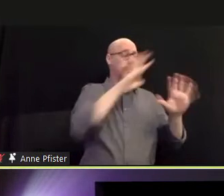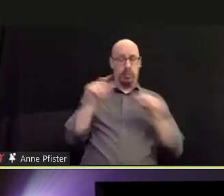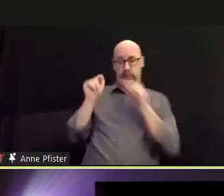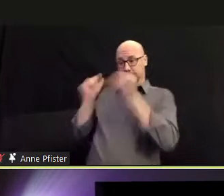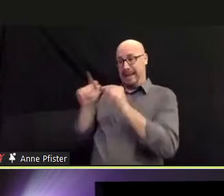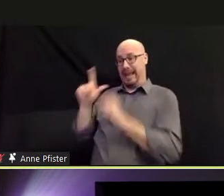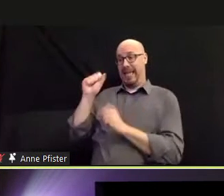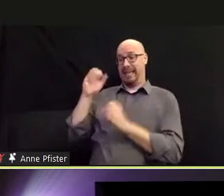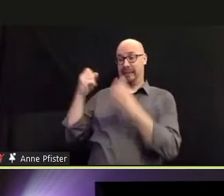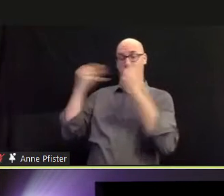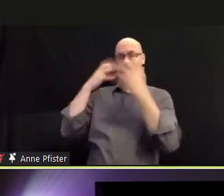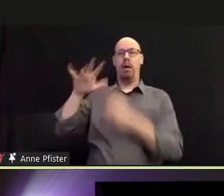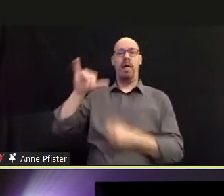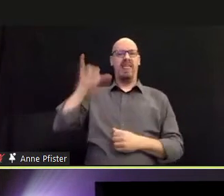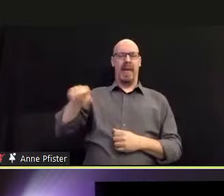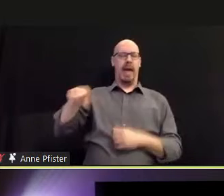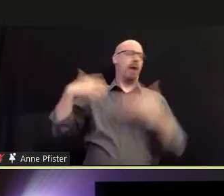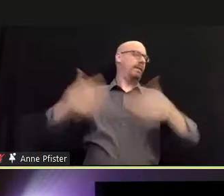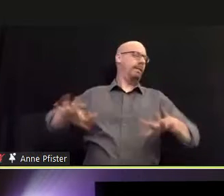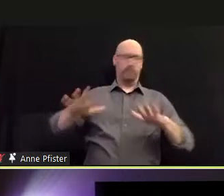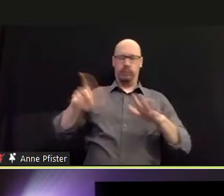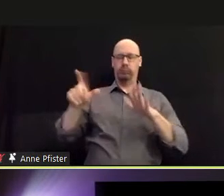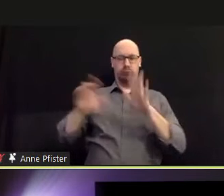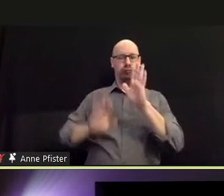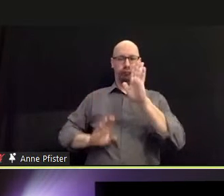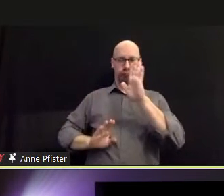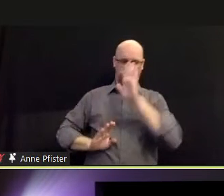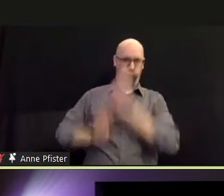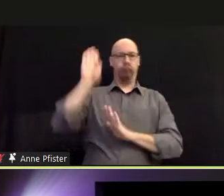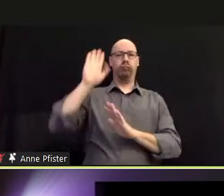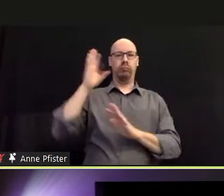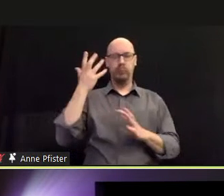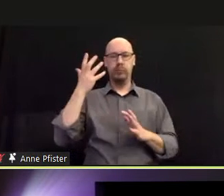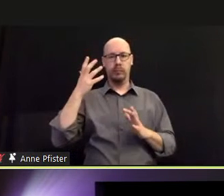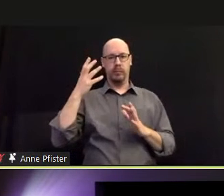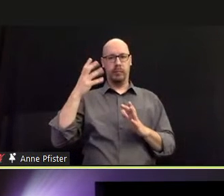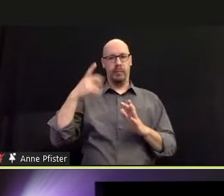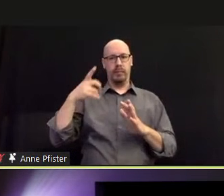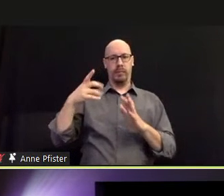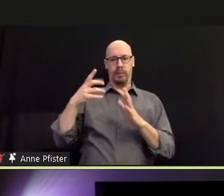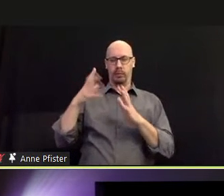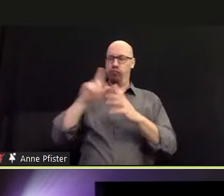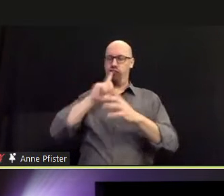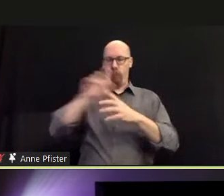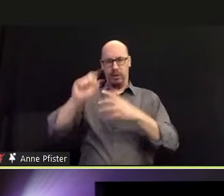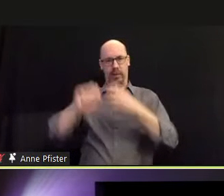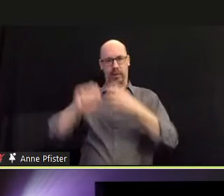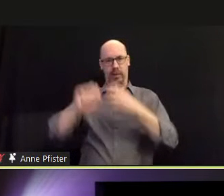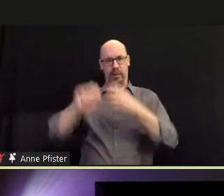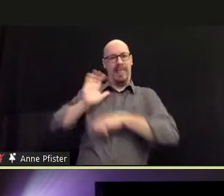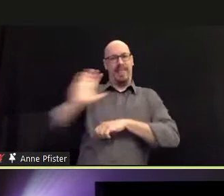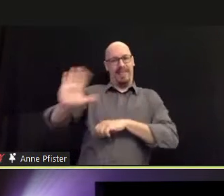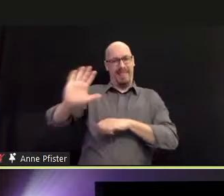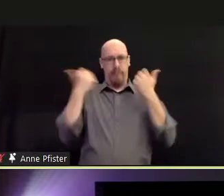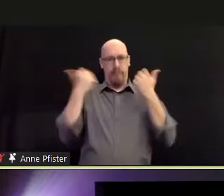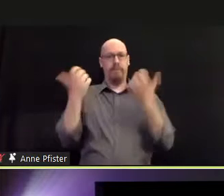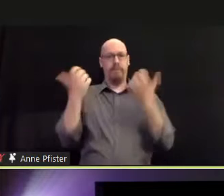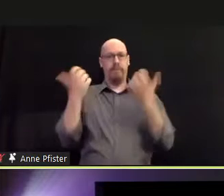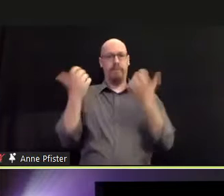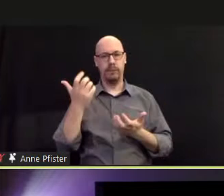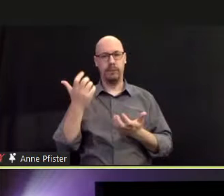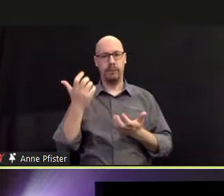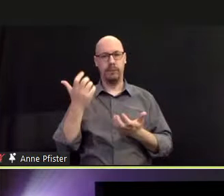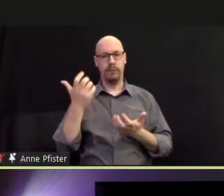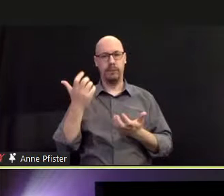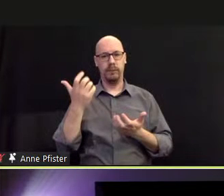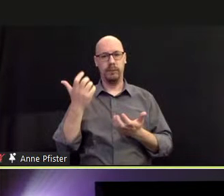which Buchholz and Hall refer, to that which fundamentally shapes the way that we are in the world.